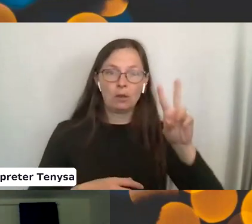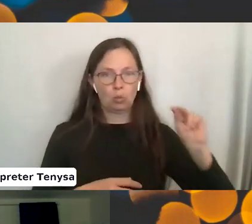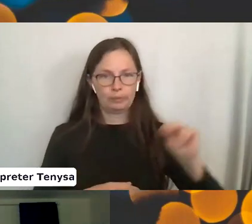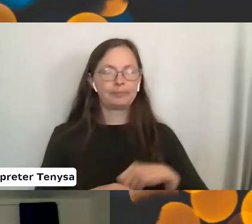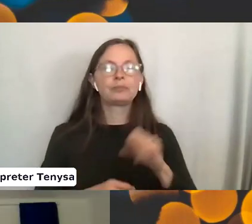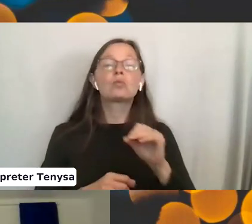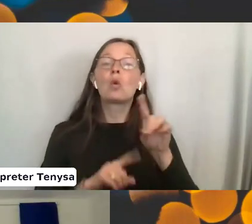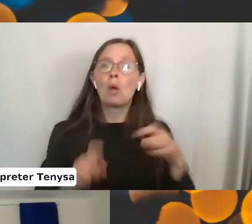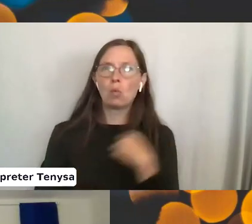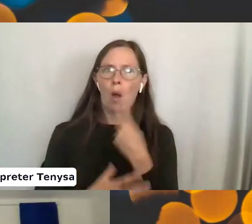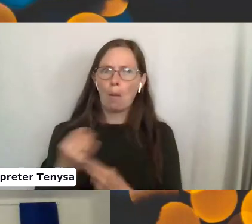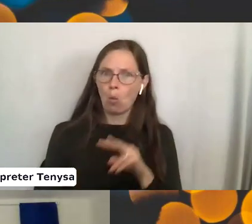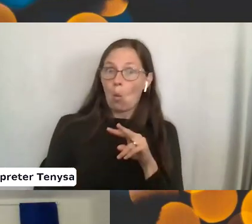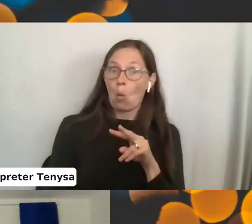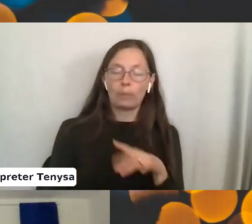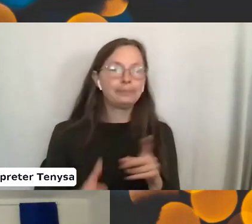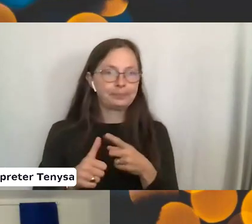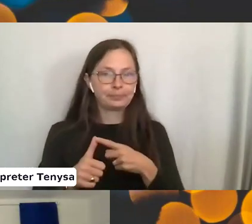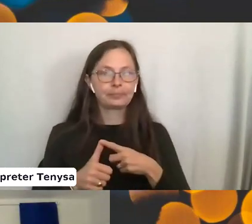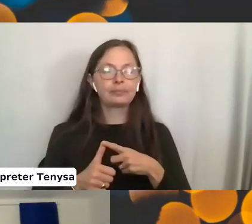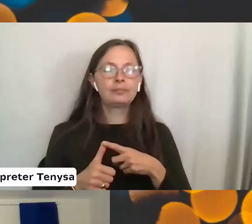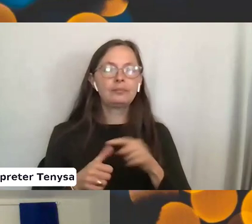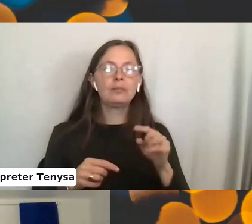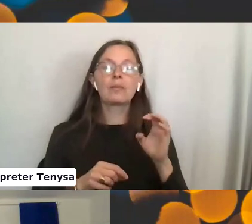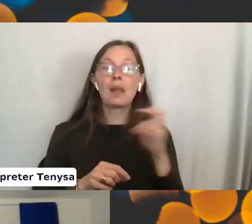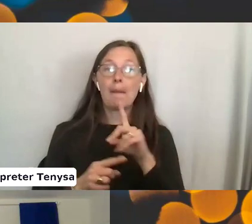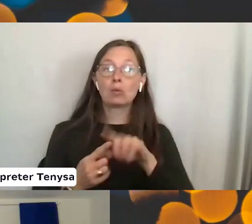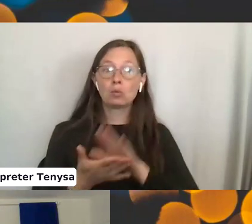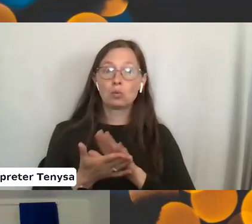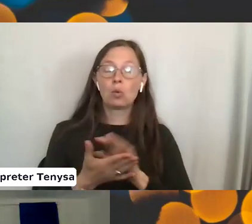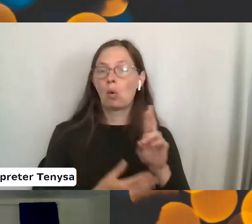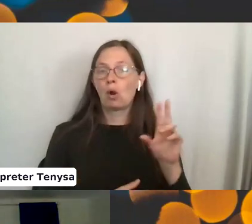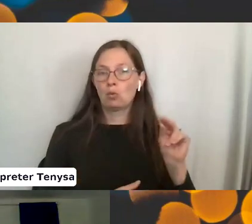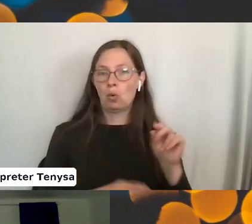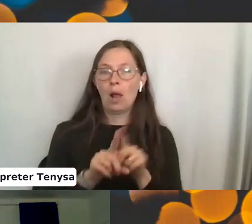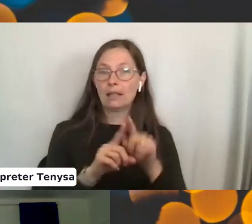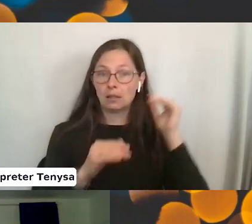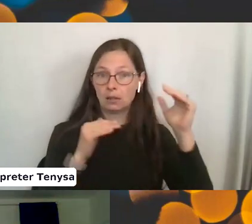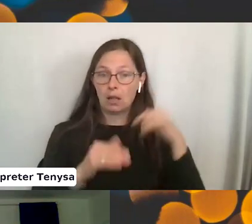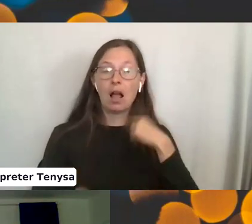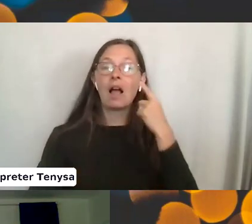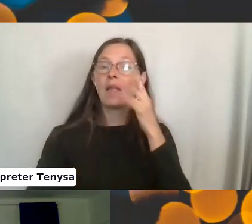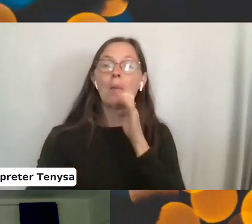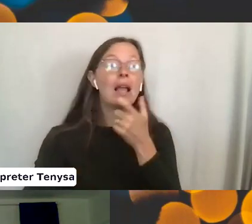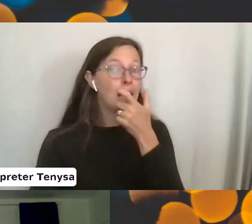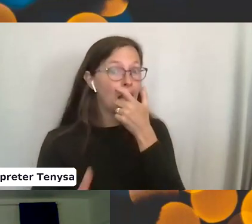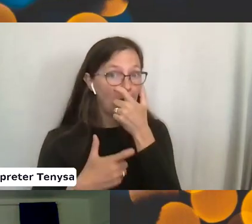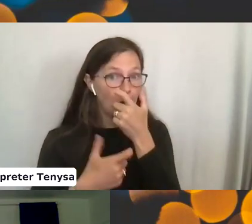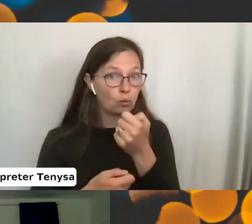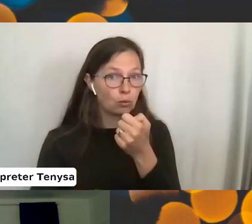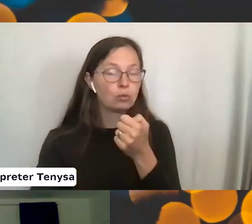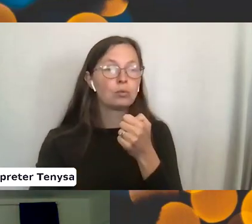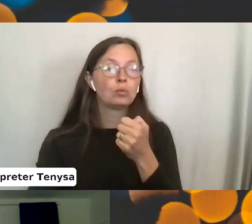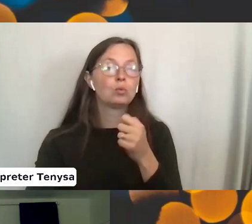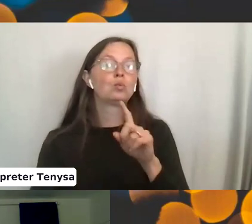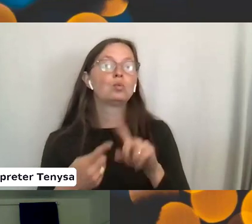were like, ooh, 1, go back to school or no as an adult. So I think it would be interesting to talk